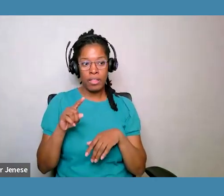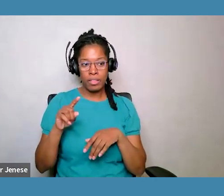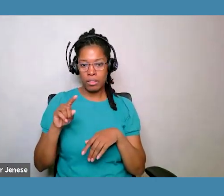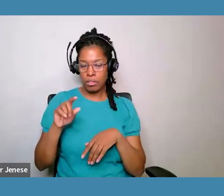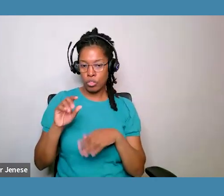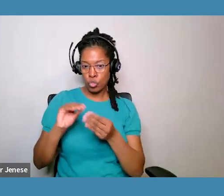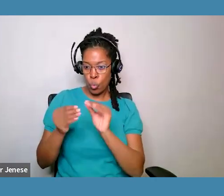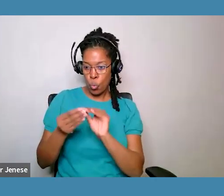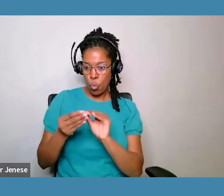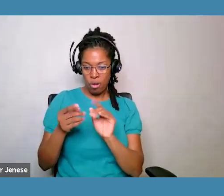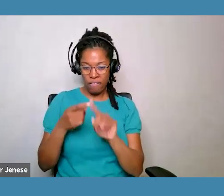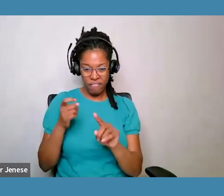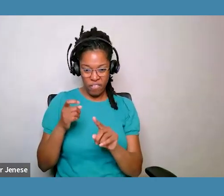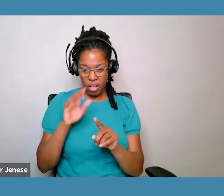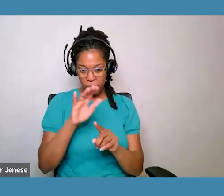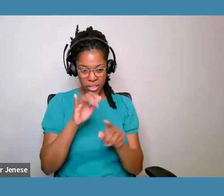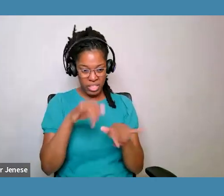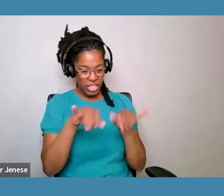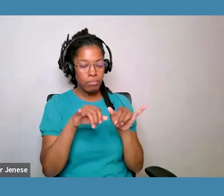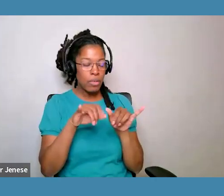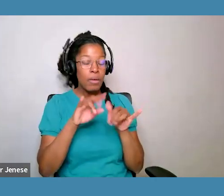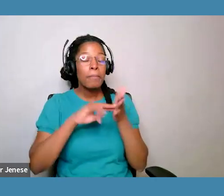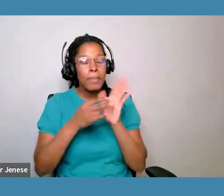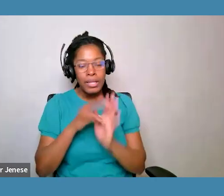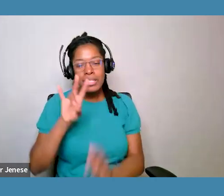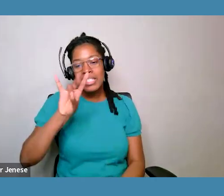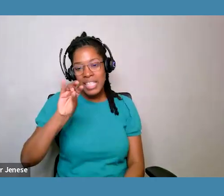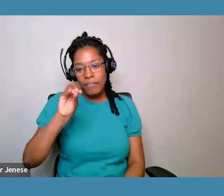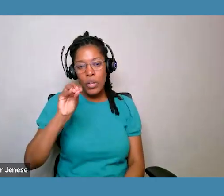means is that your IQ is 70 or below.